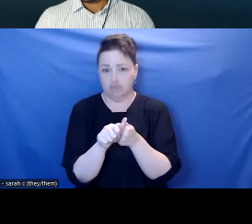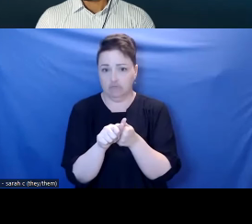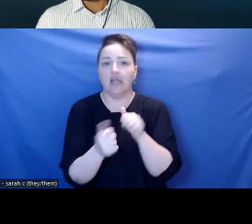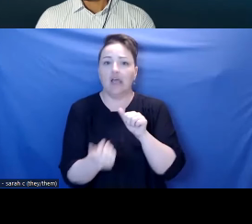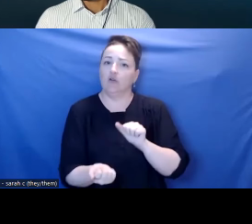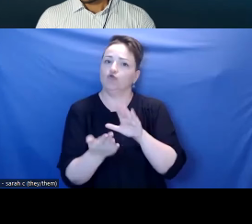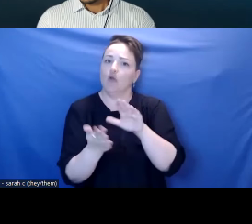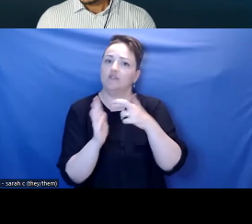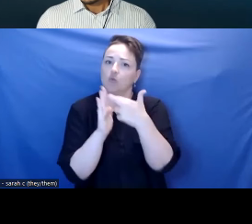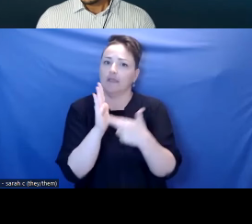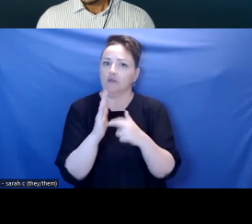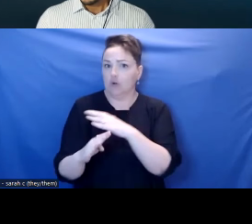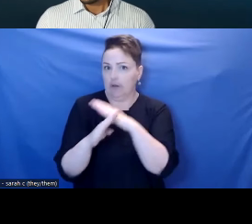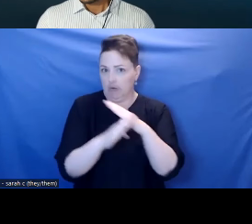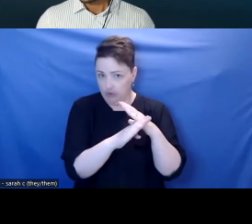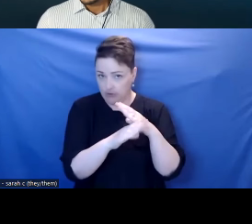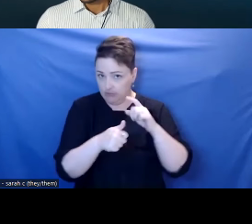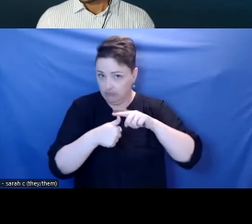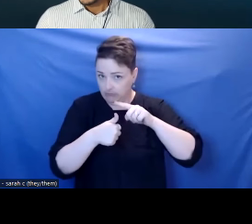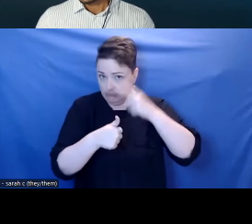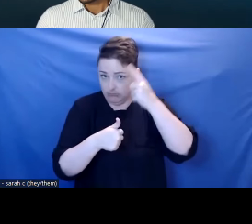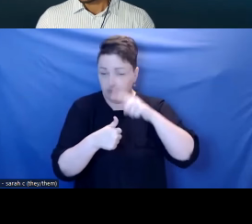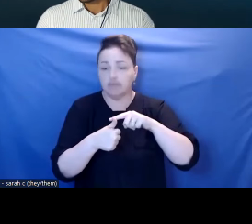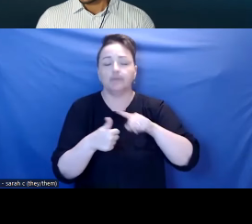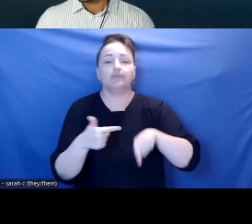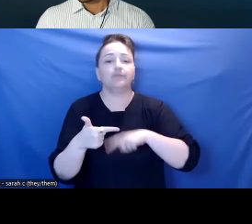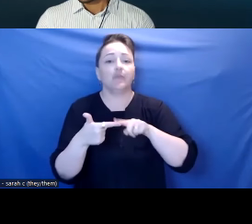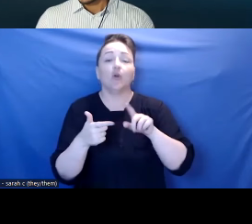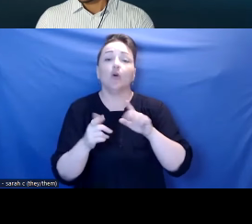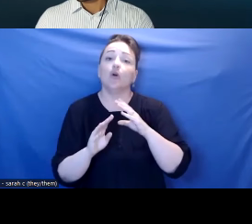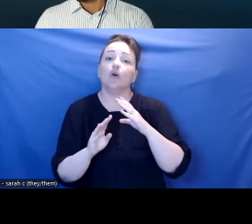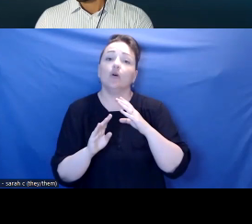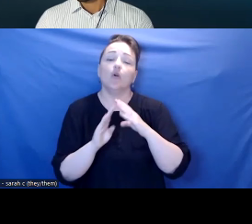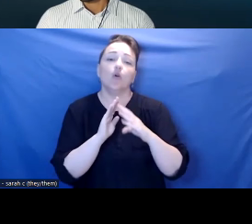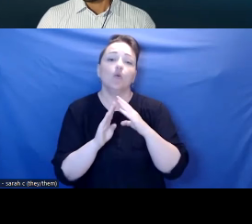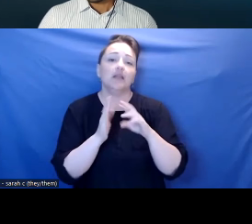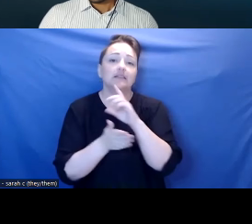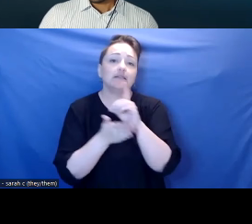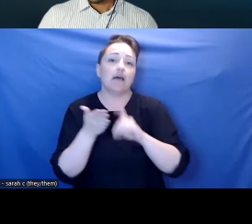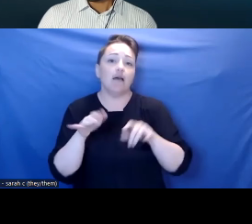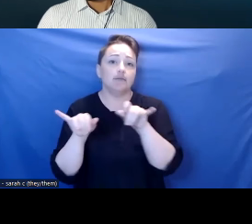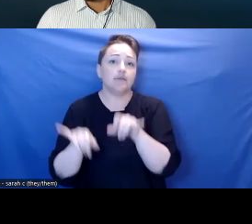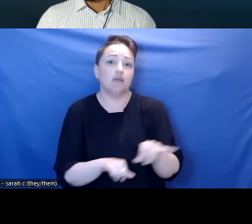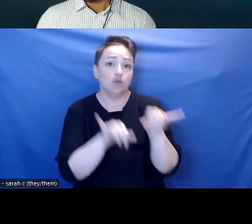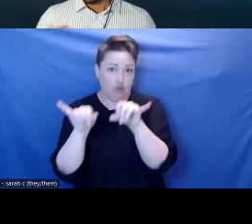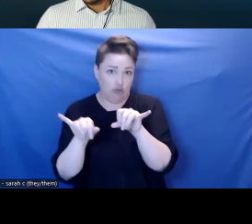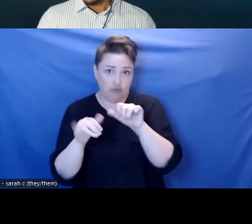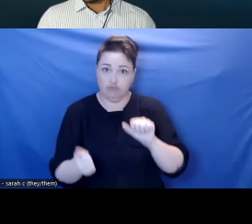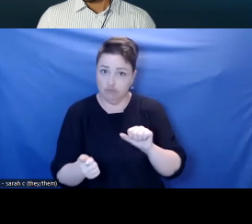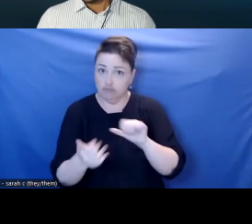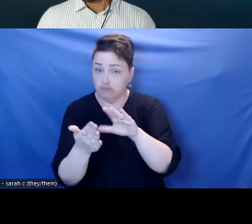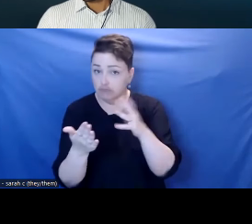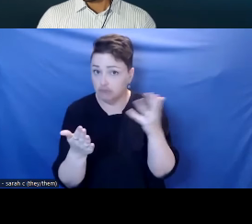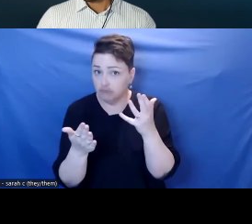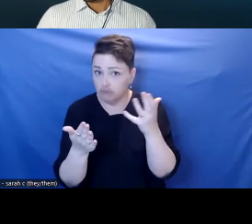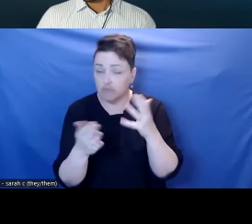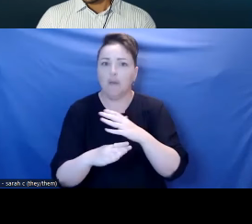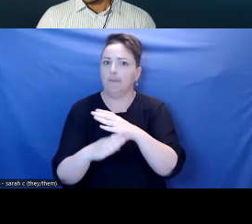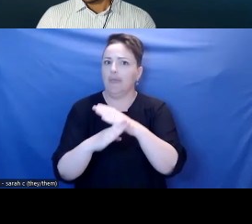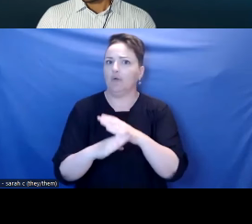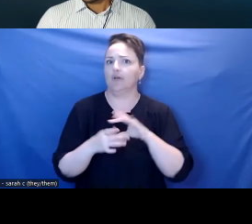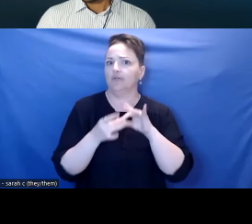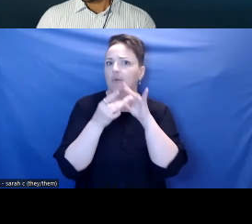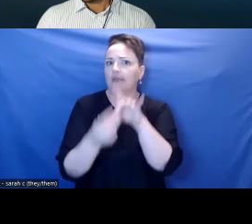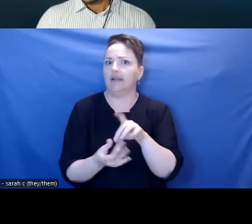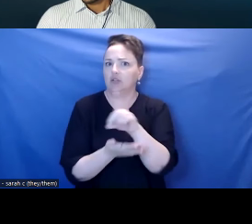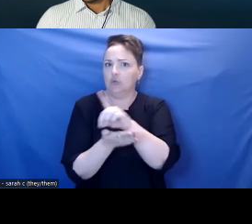require urban design standards to address some of the barriers related to